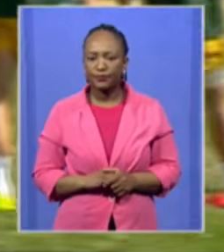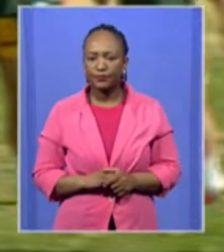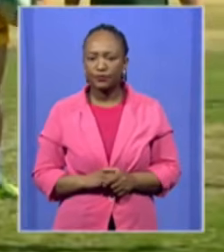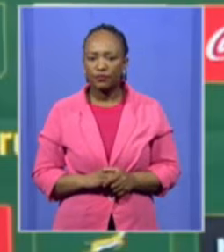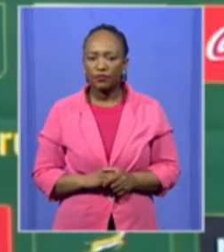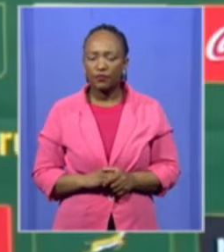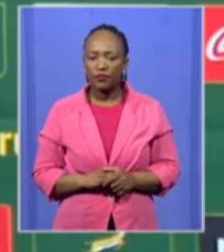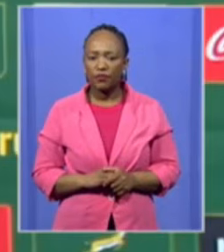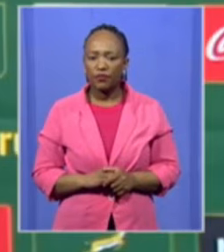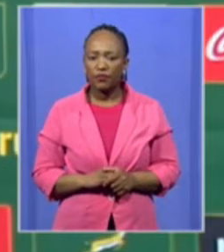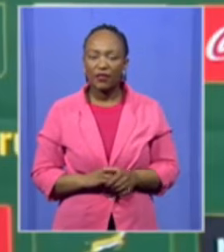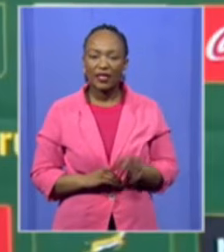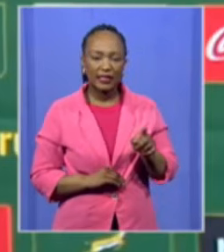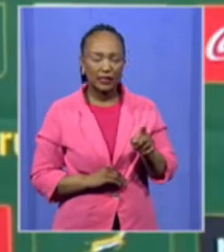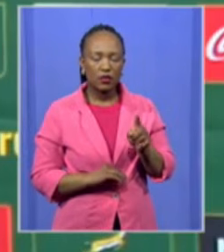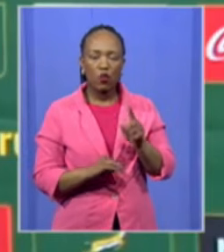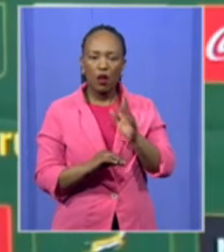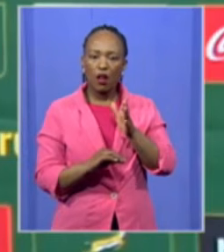more